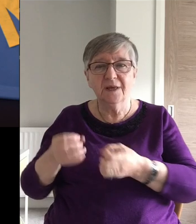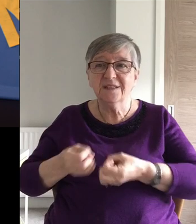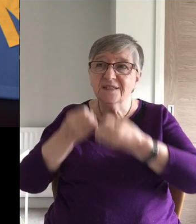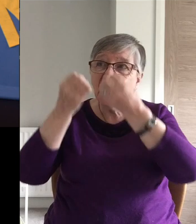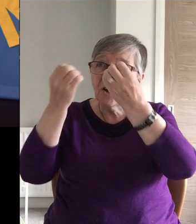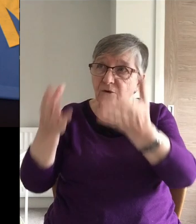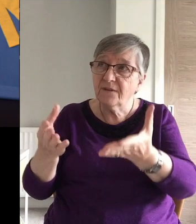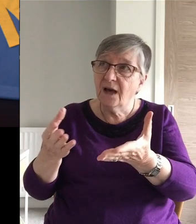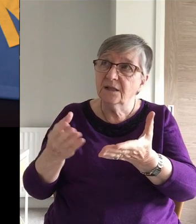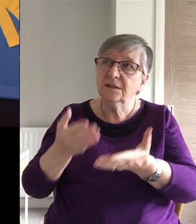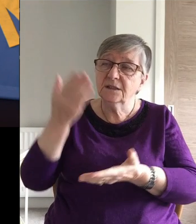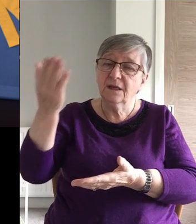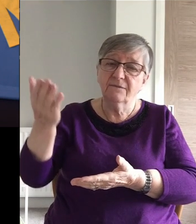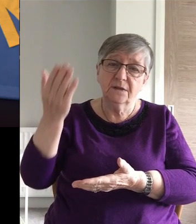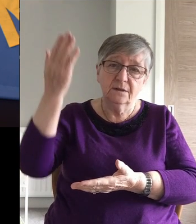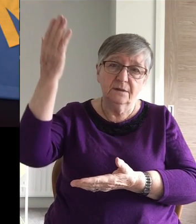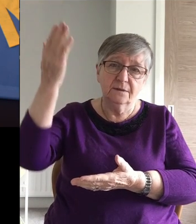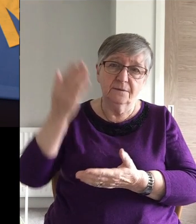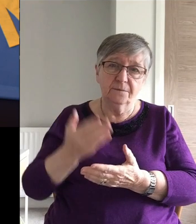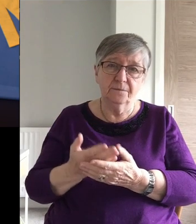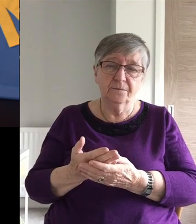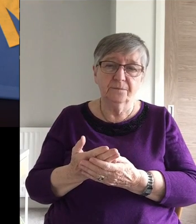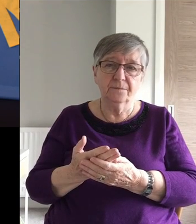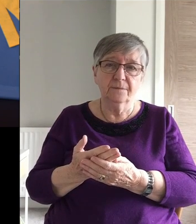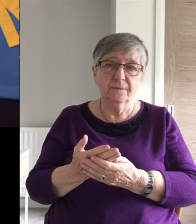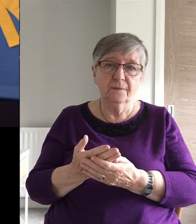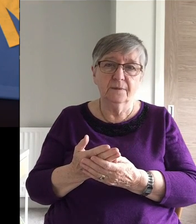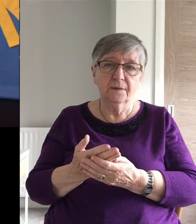when sacrifices are made.